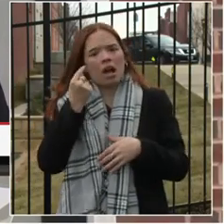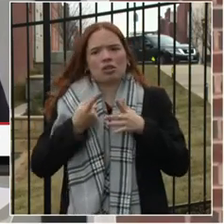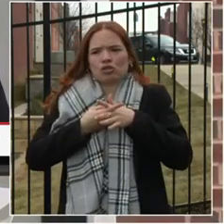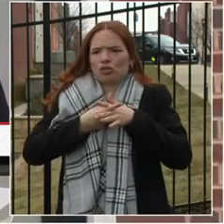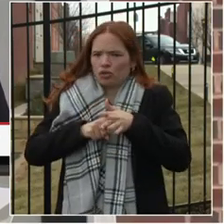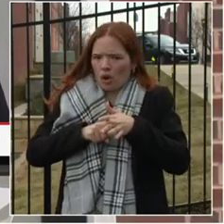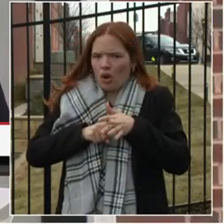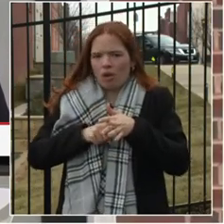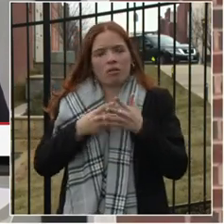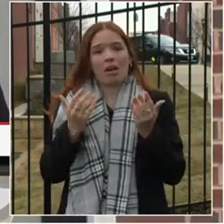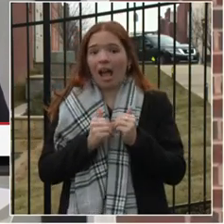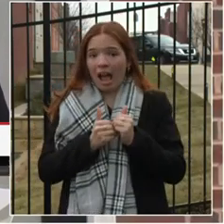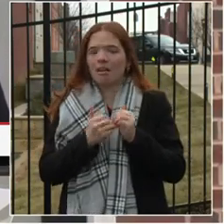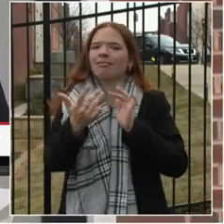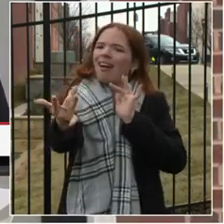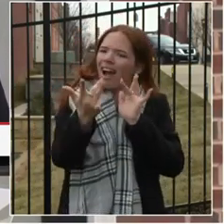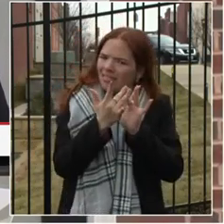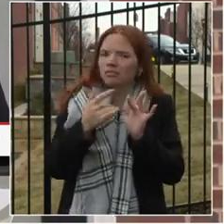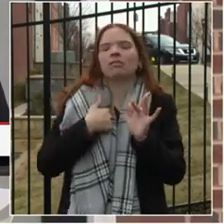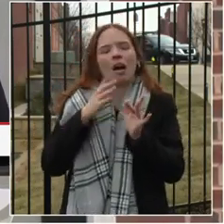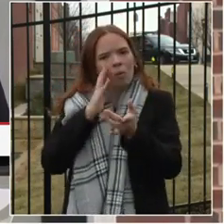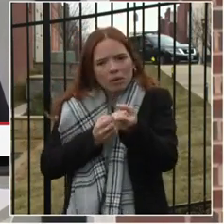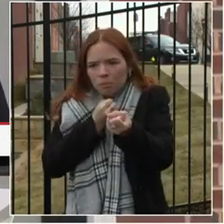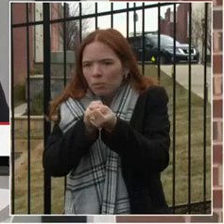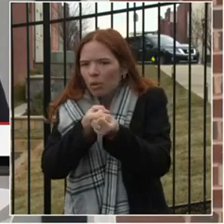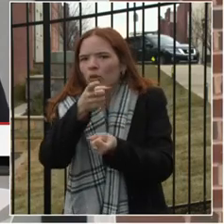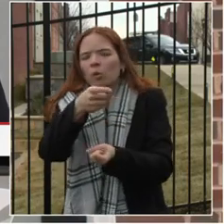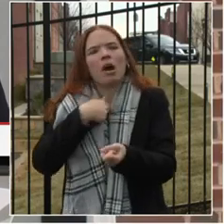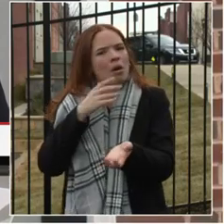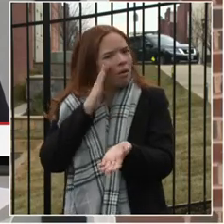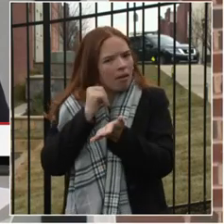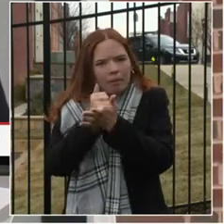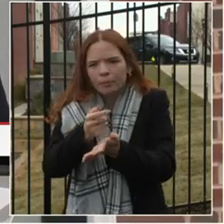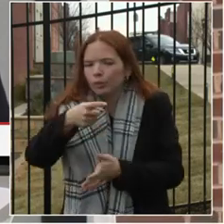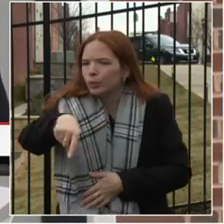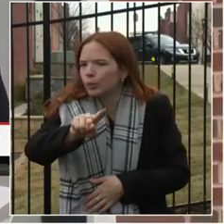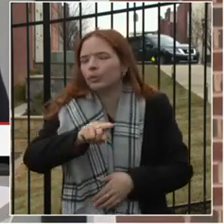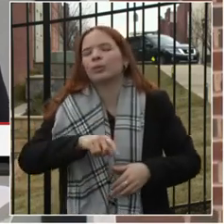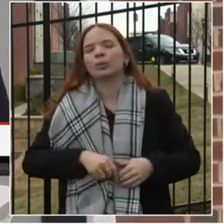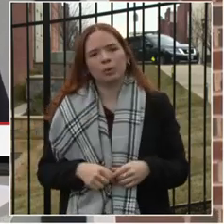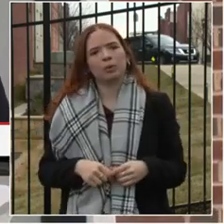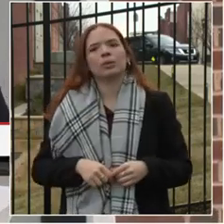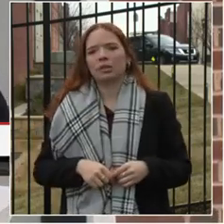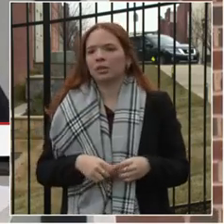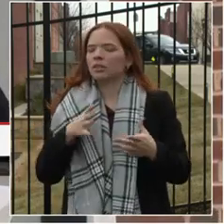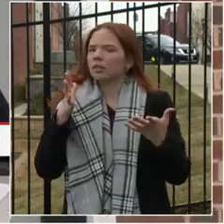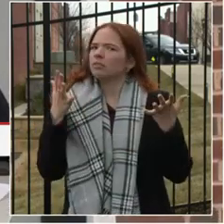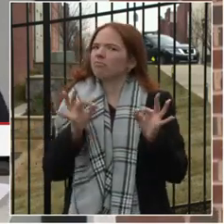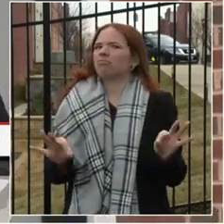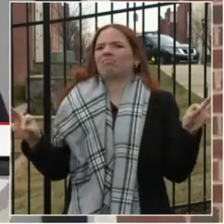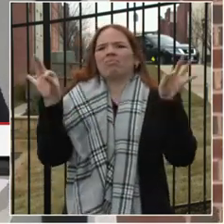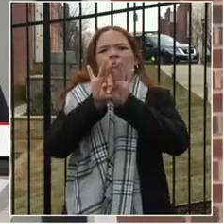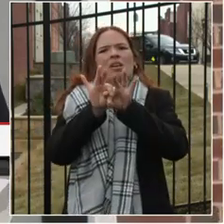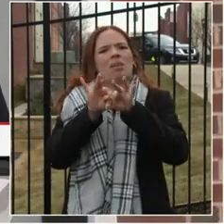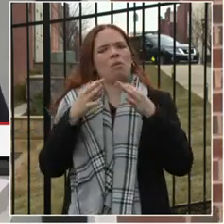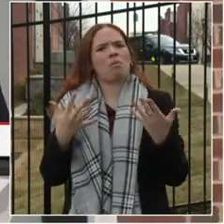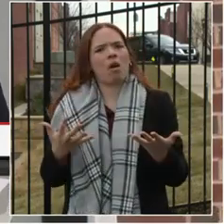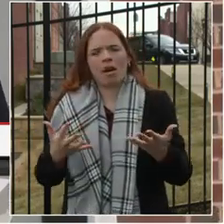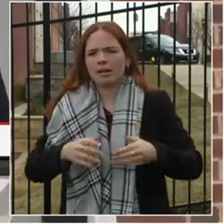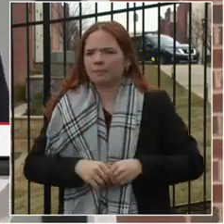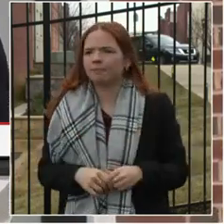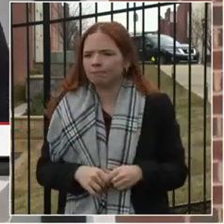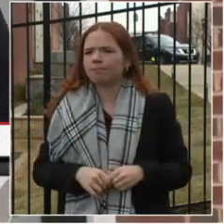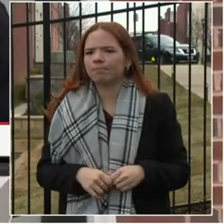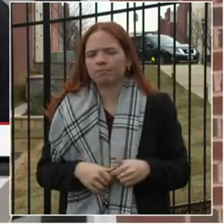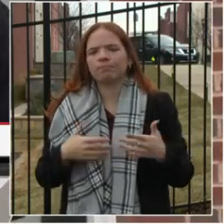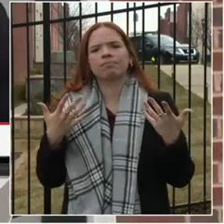continue to connect us. Another very important part of our work in the government is to make sure that neighborhoods